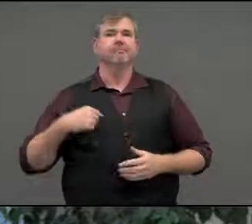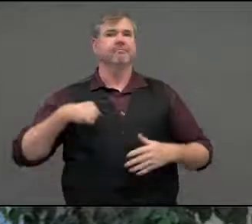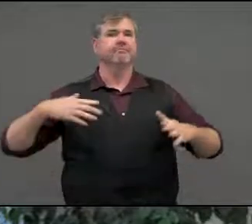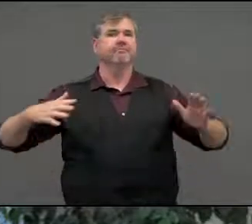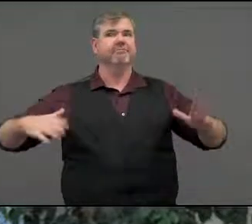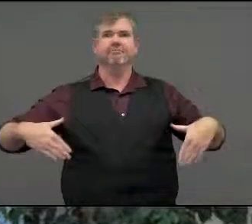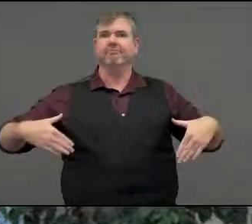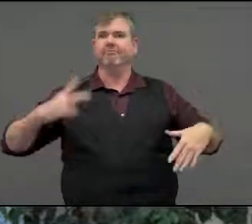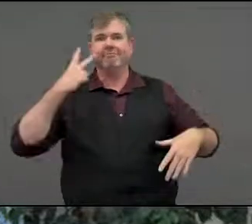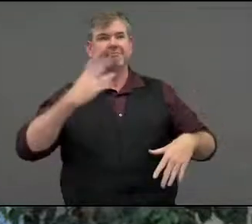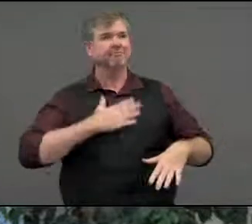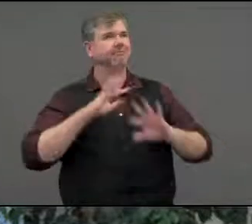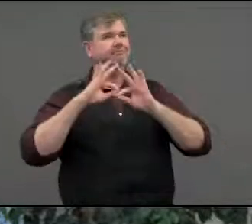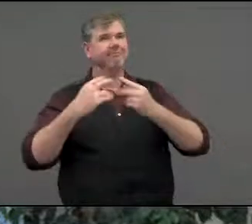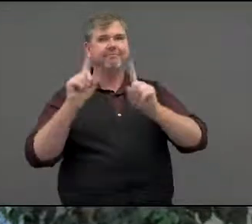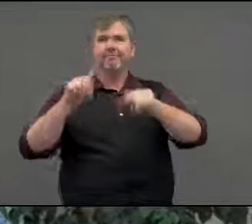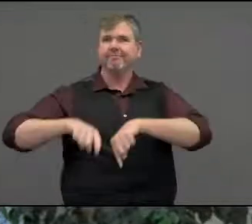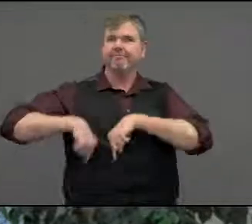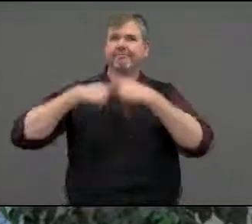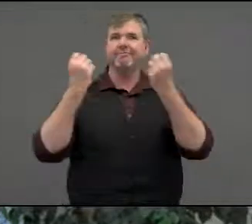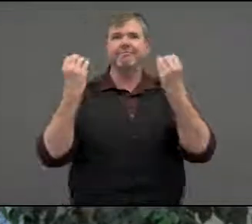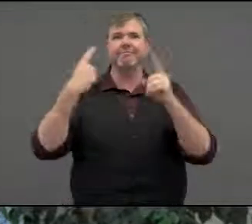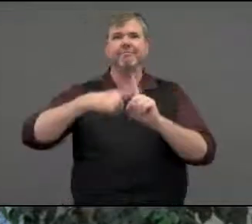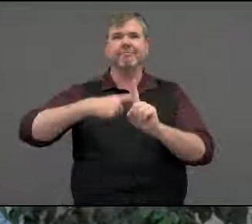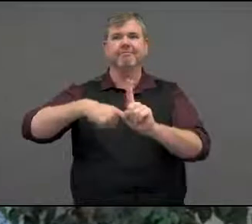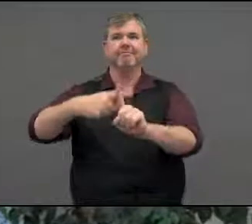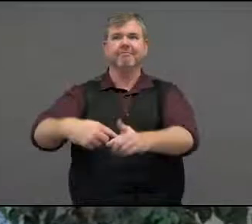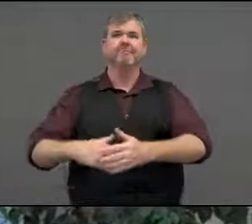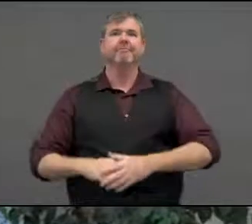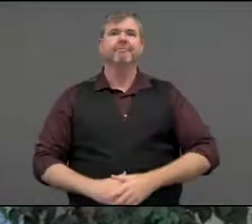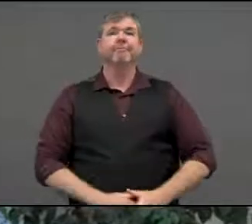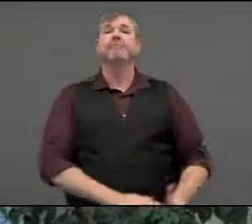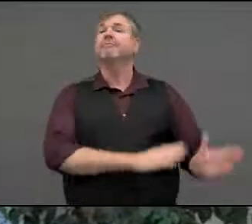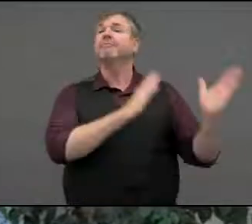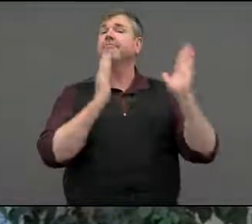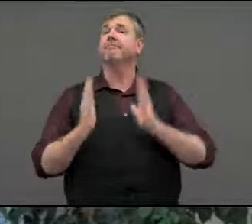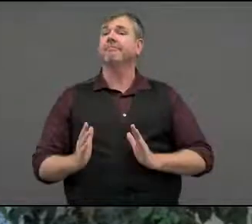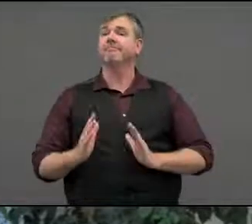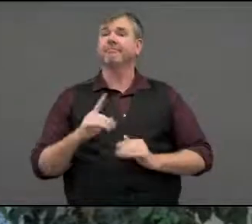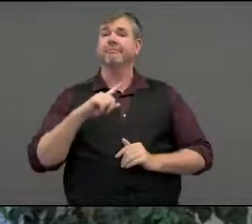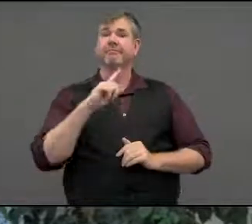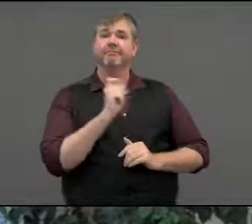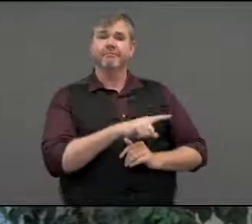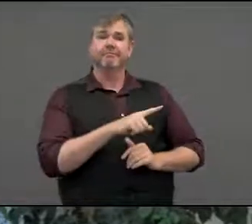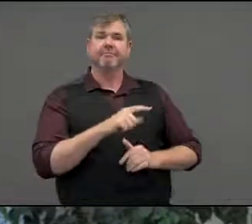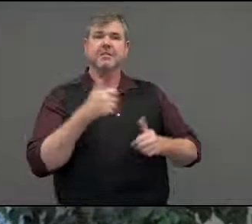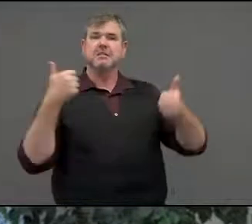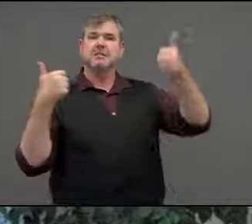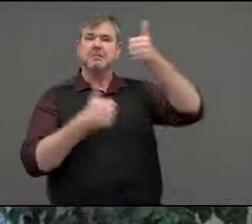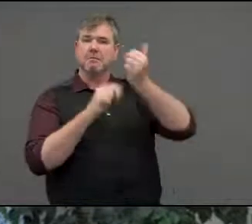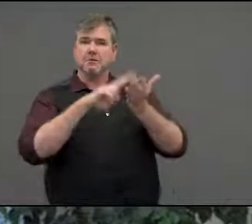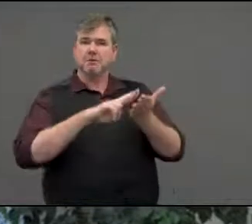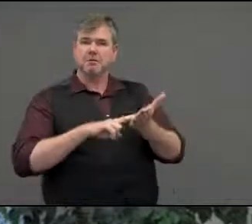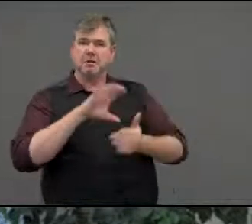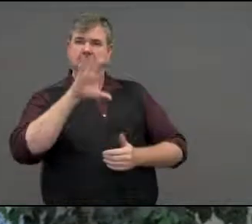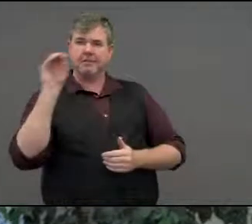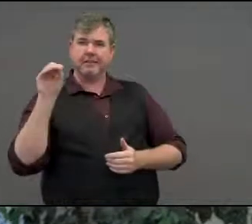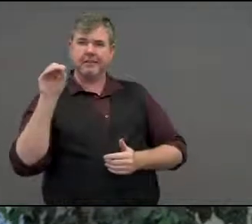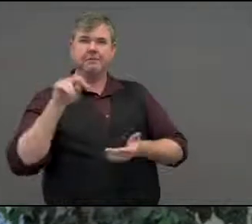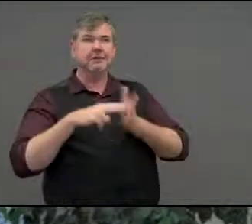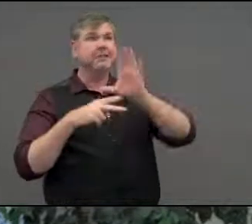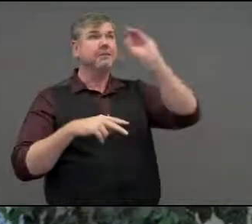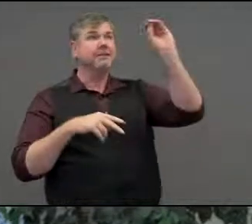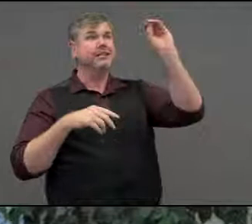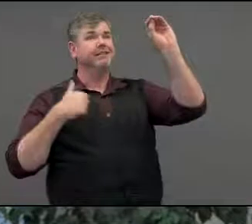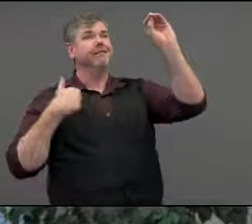of. Are subcontracting companies required to submit a SDP? You maybe hear this acronym